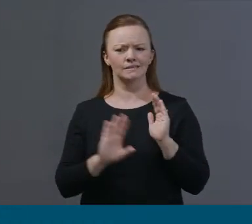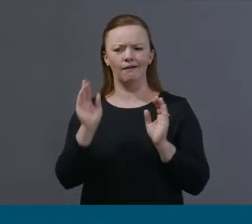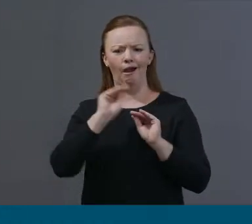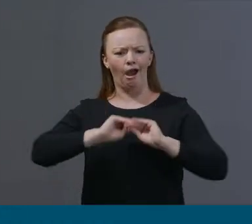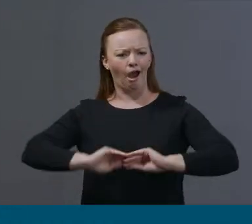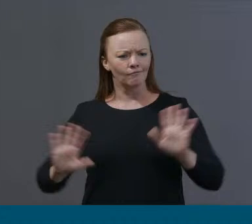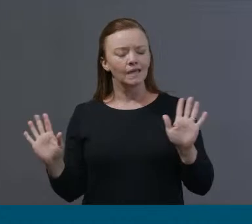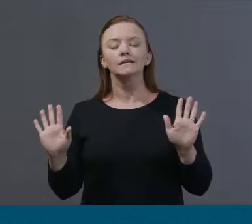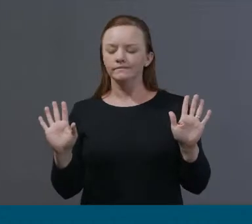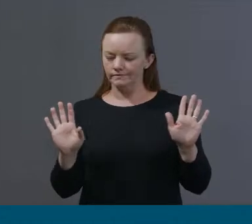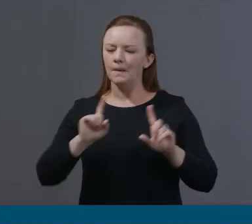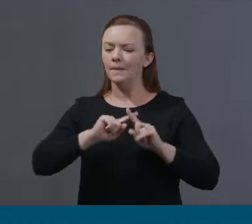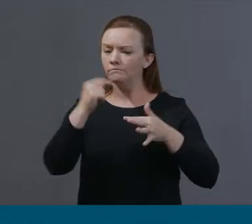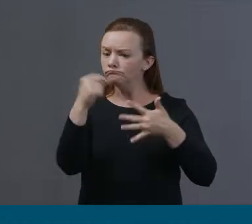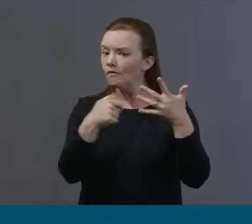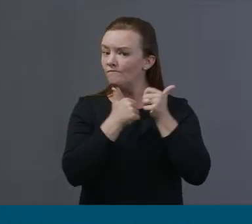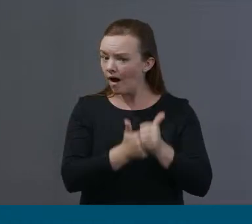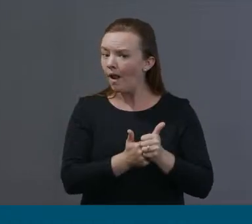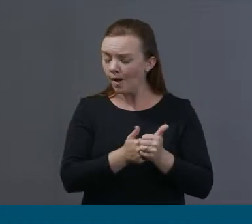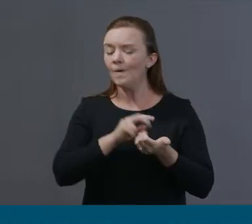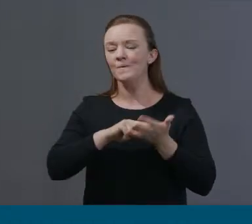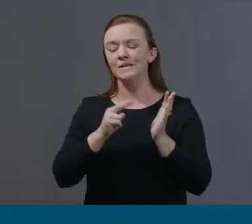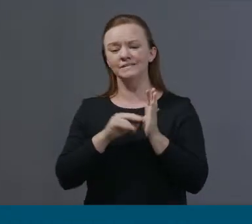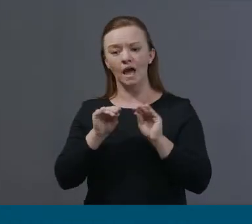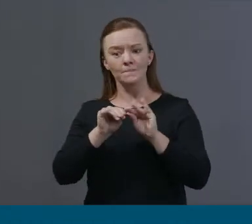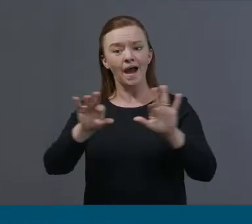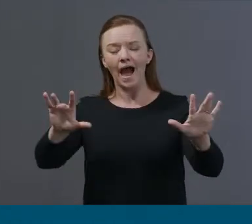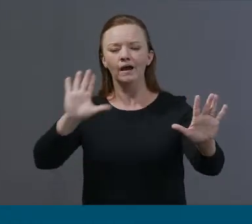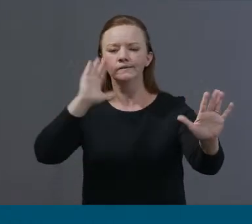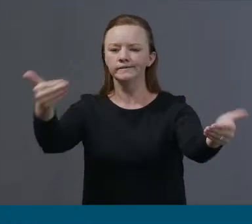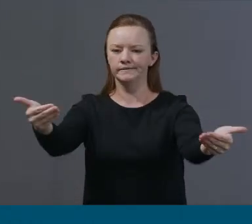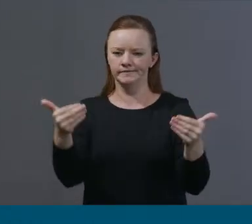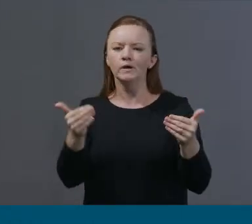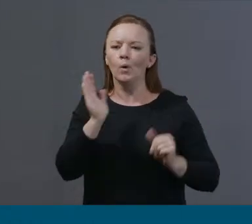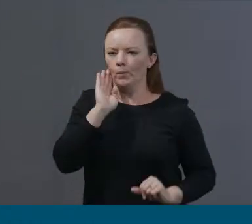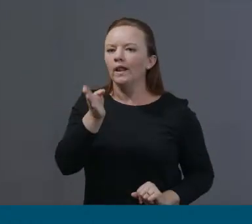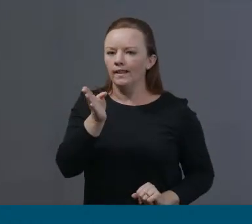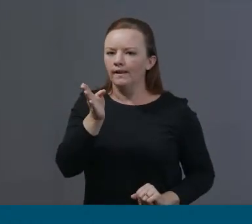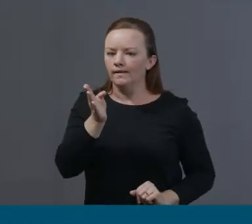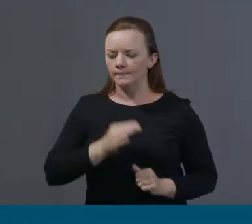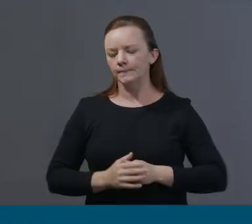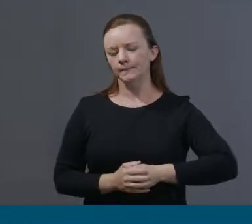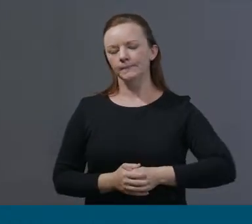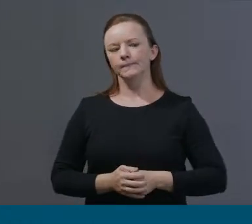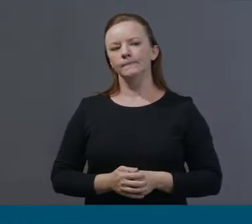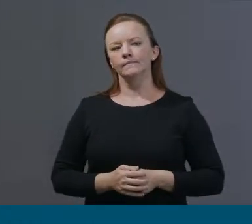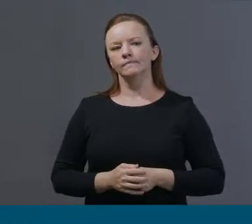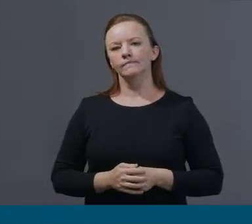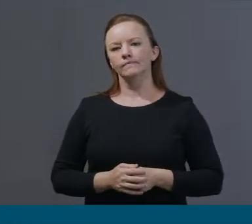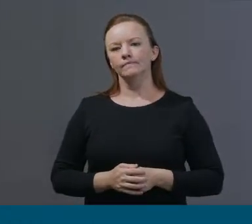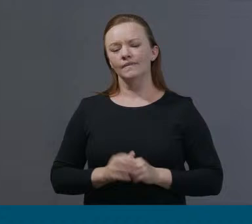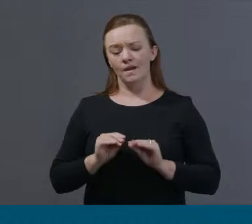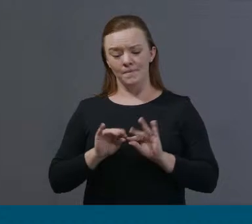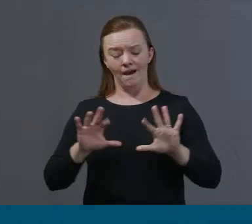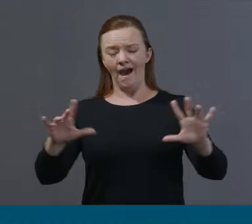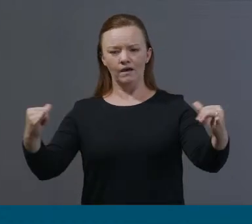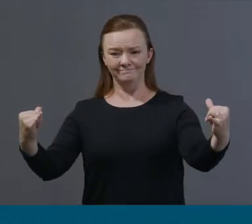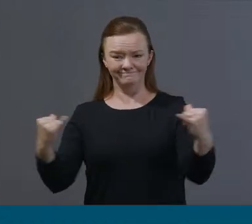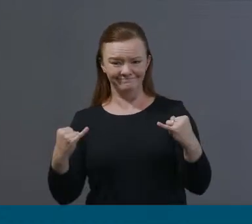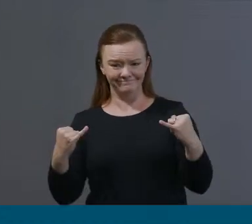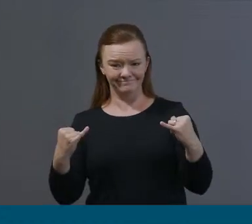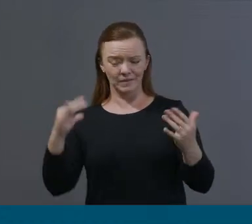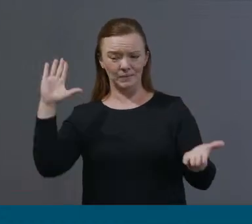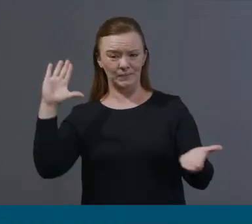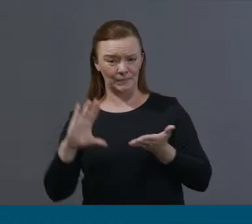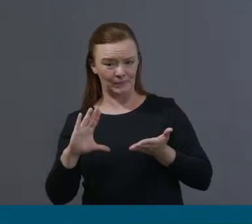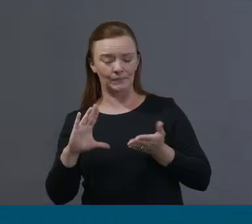can have to slow this spread and contain it. Also, an important part of containing this spread is the use